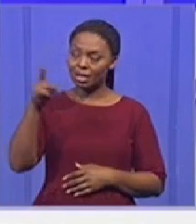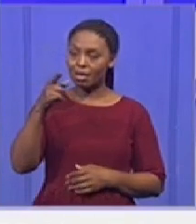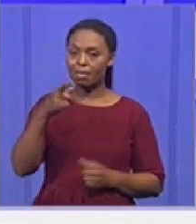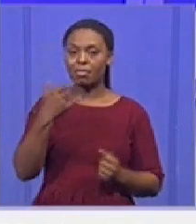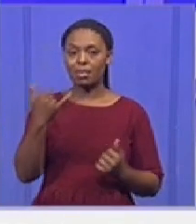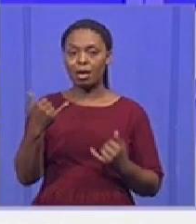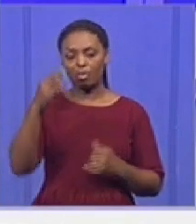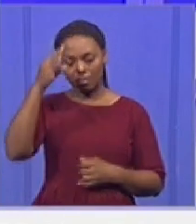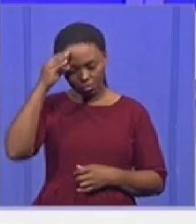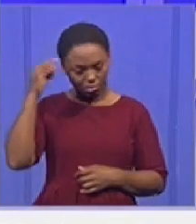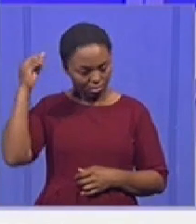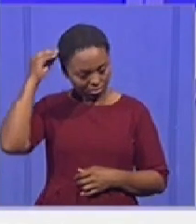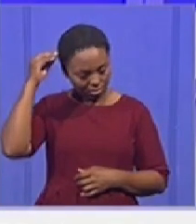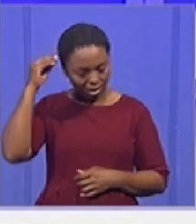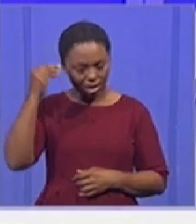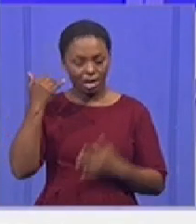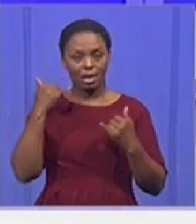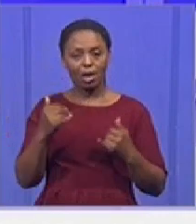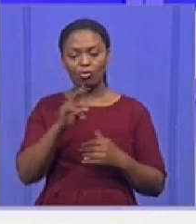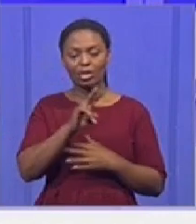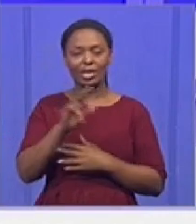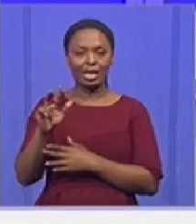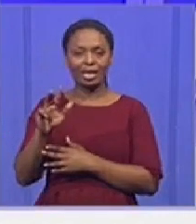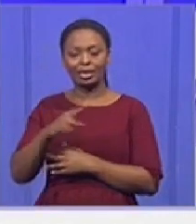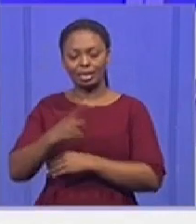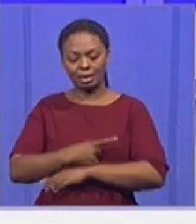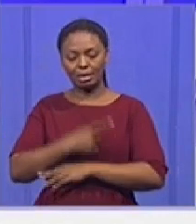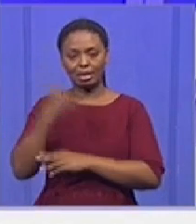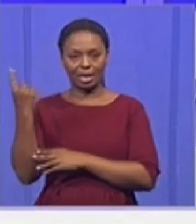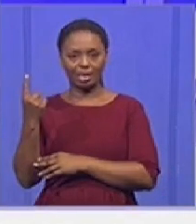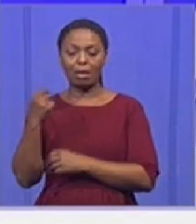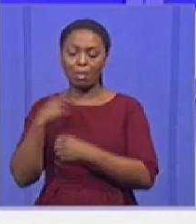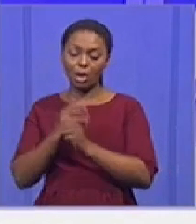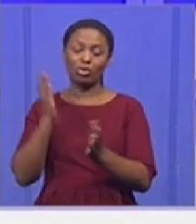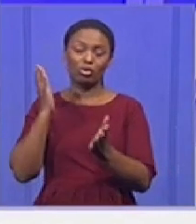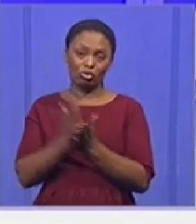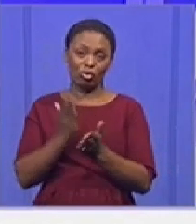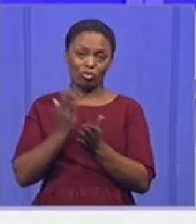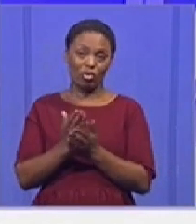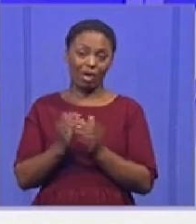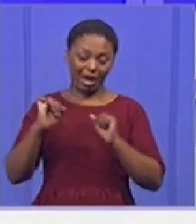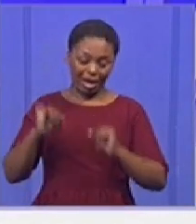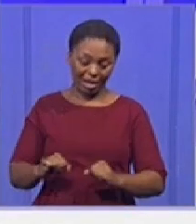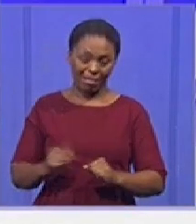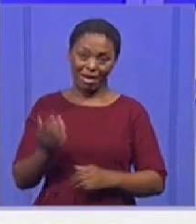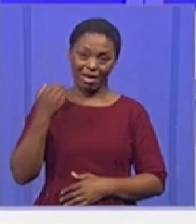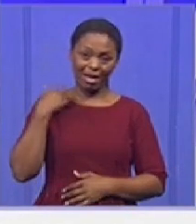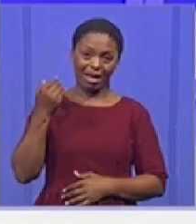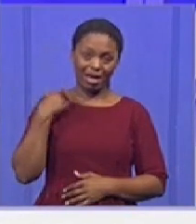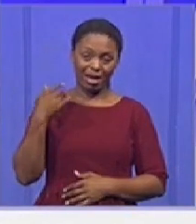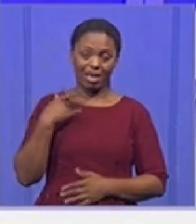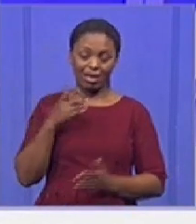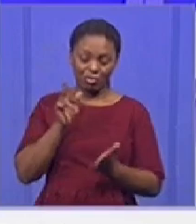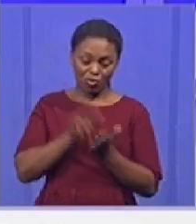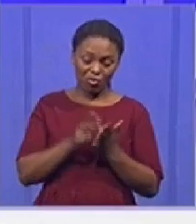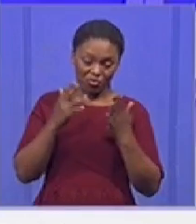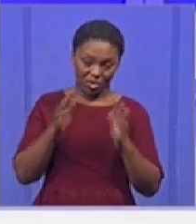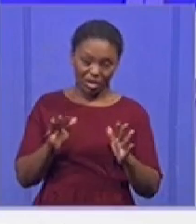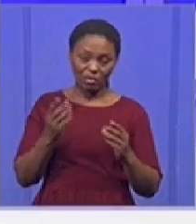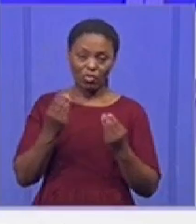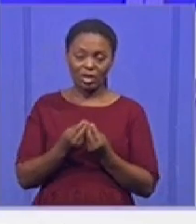a le 28 go netefatsa gore o tsenya tirisong tumalano e saenilweng le mekgatlho ya badiri